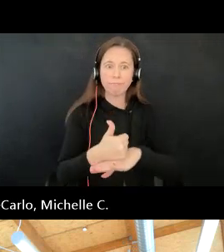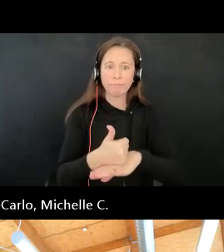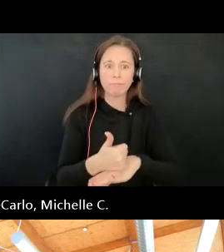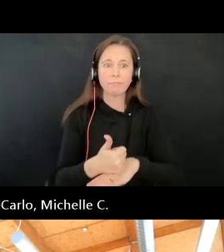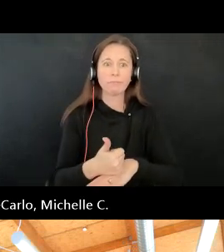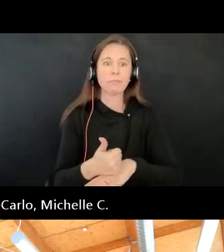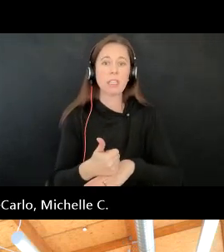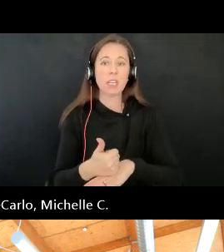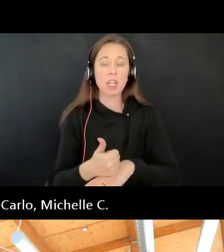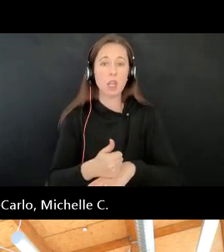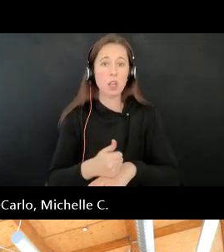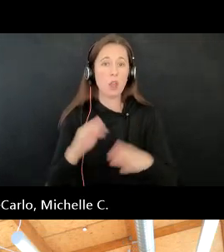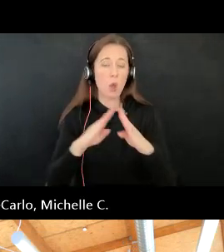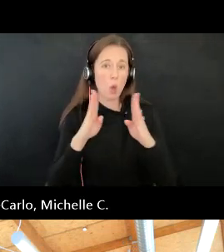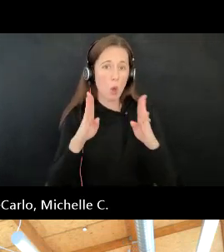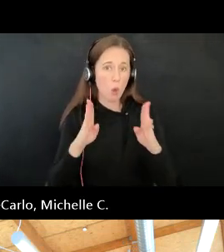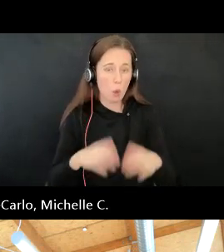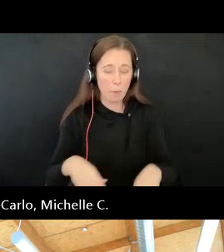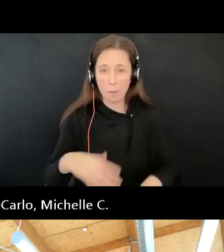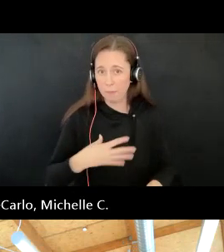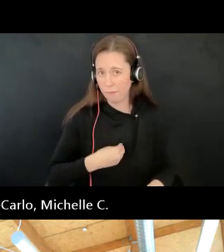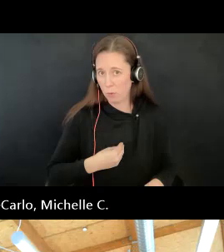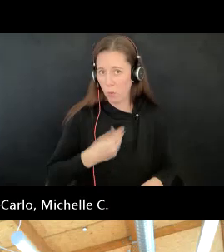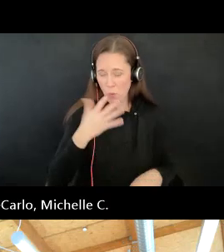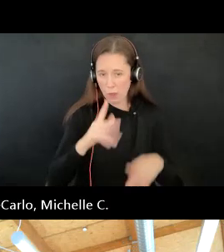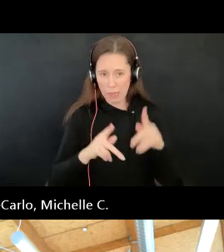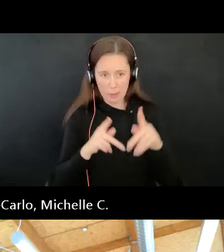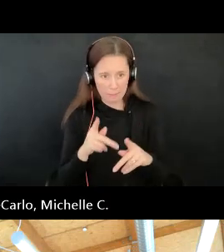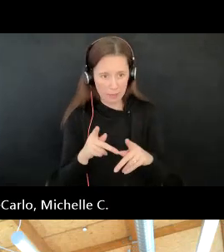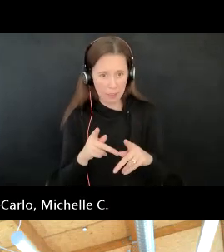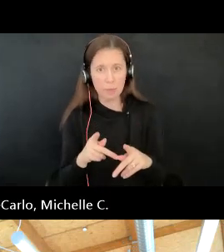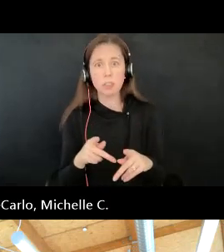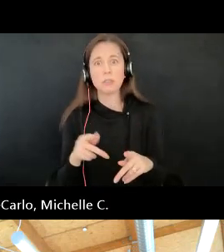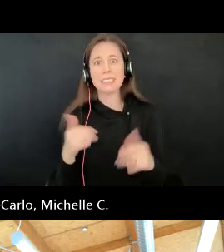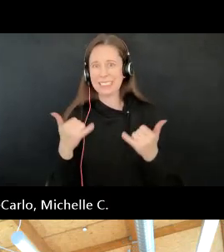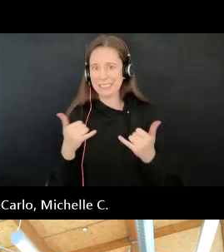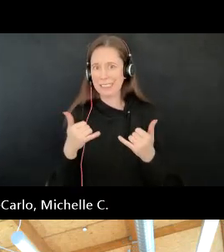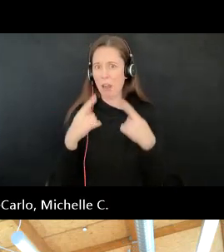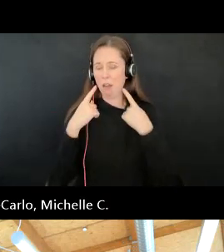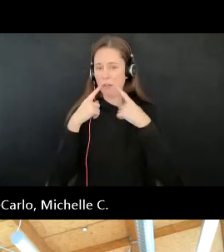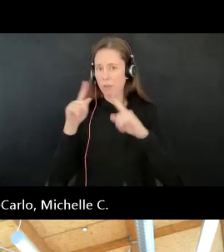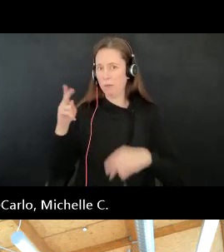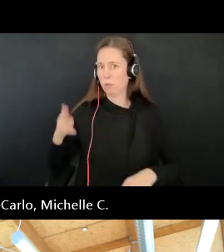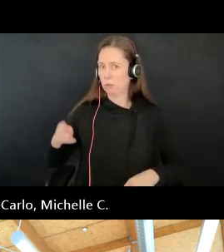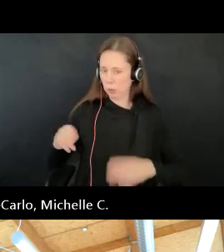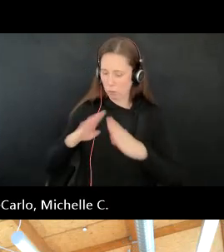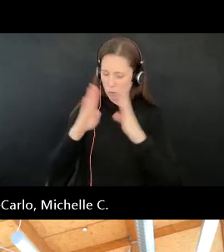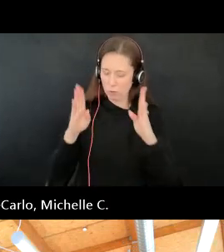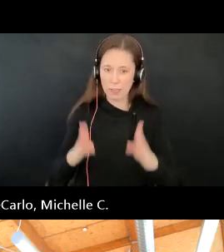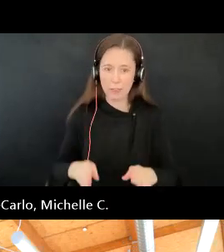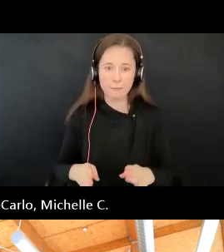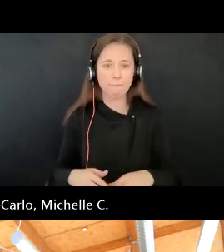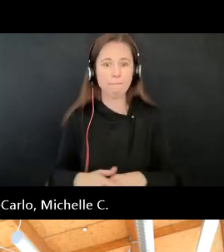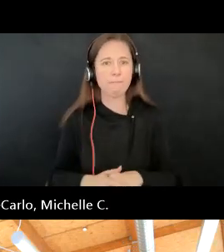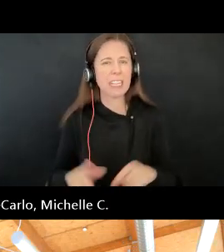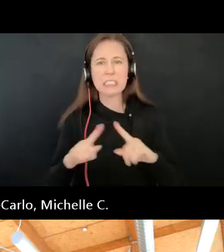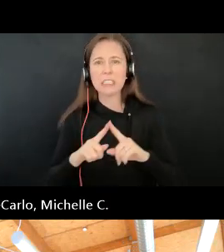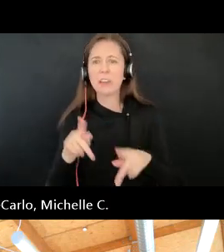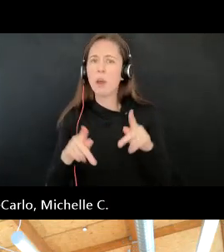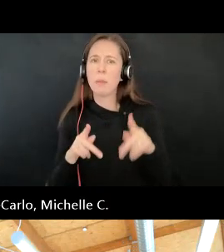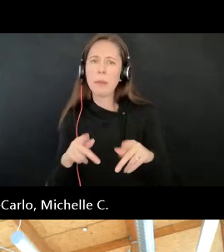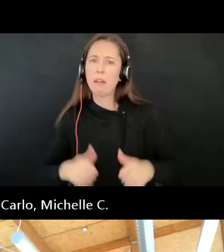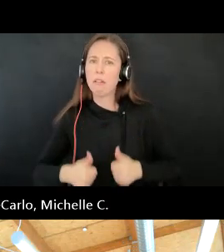home of the white Upshurs who became quite notable in the history of Virginia. Several were doctors. One was a